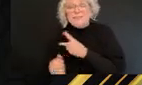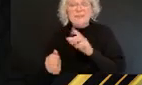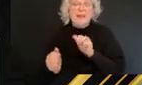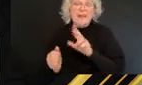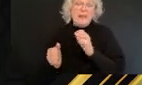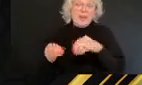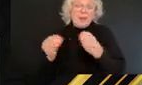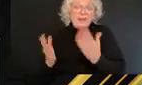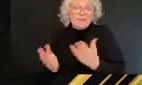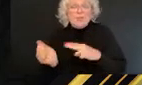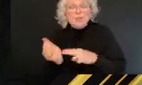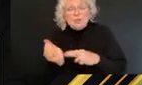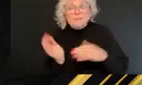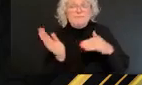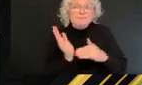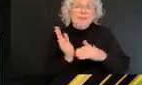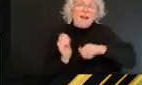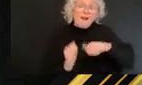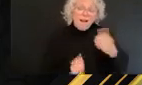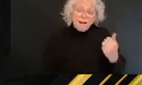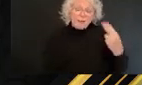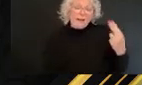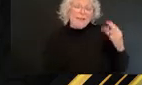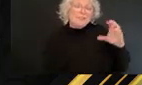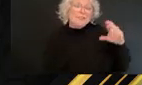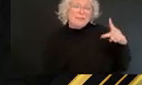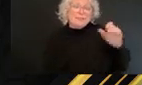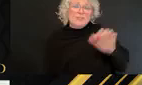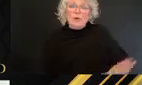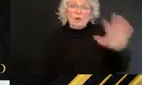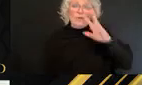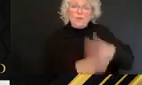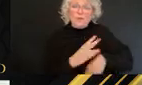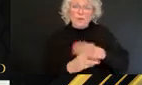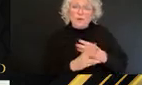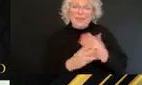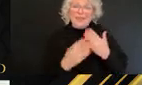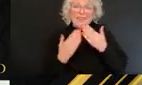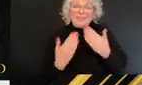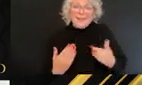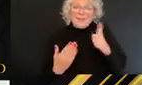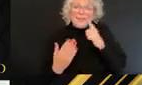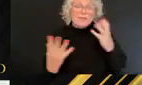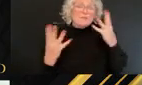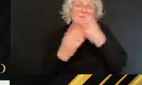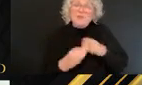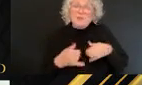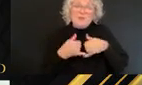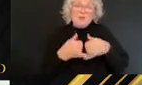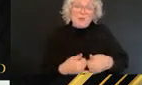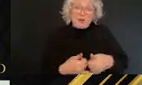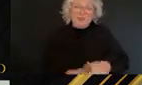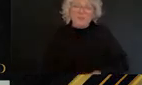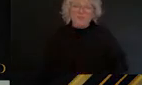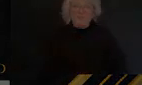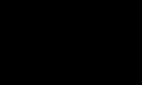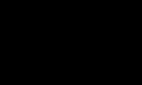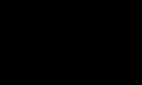caregivers, physicians, nurses, and other HCPs all over the world. Thank you so much for this beautiful award.